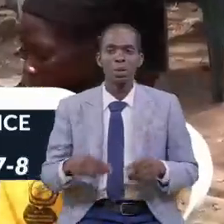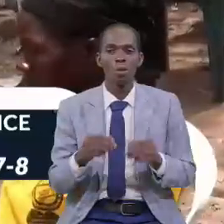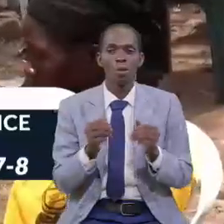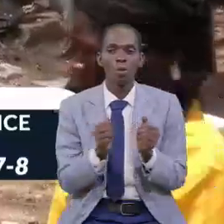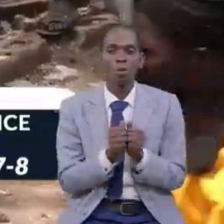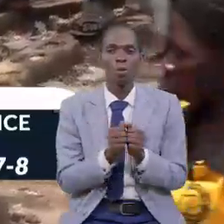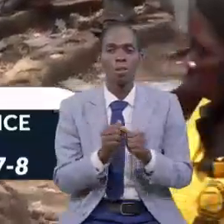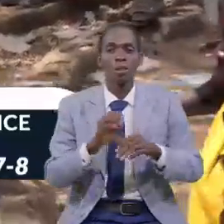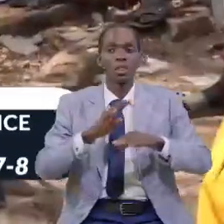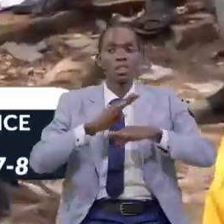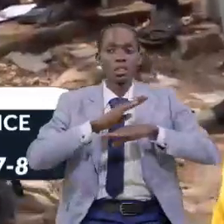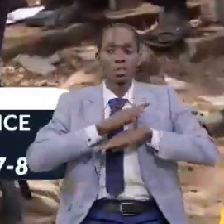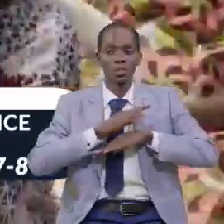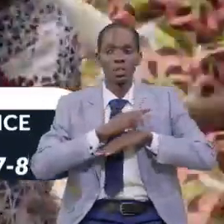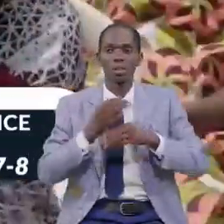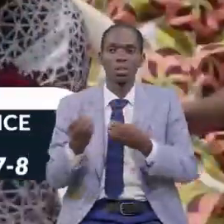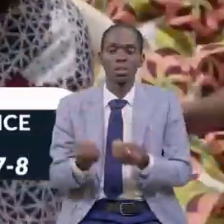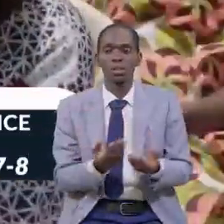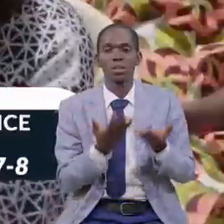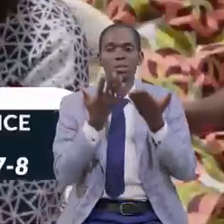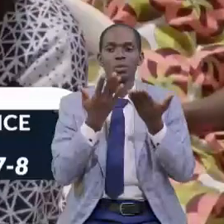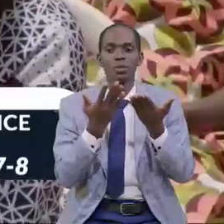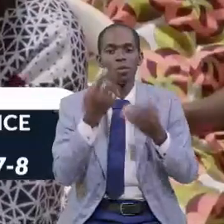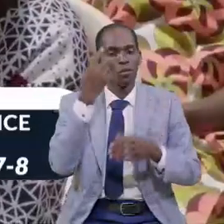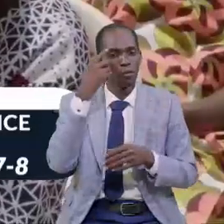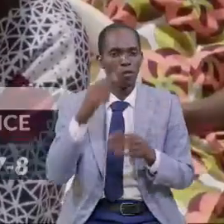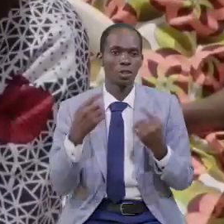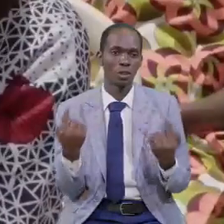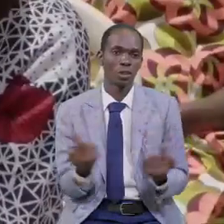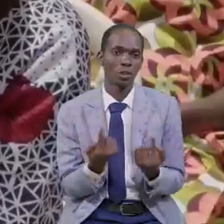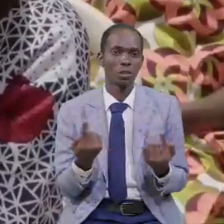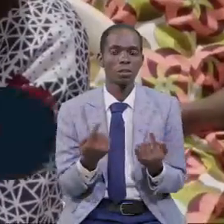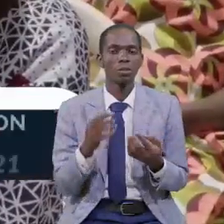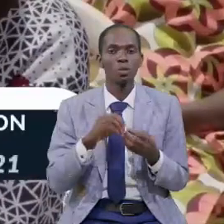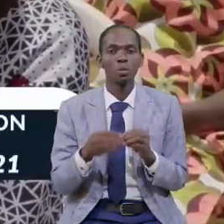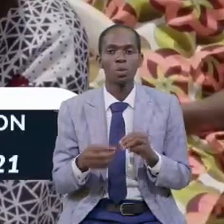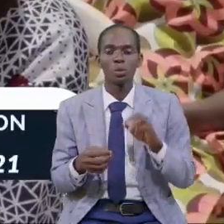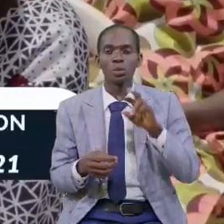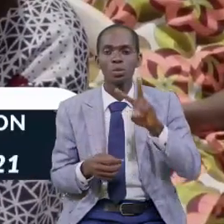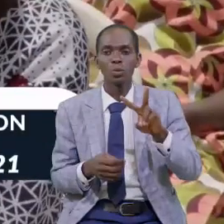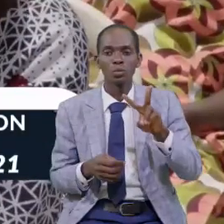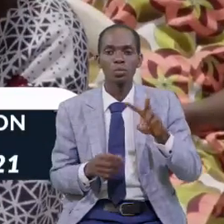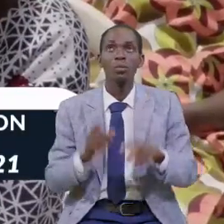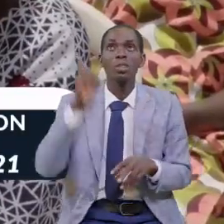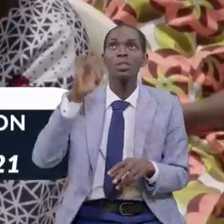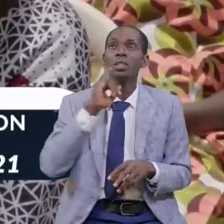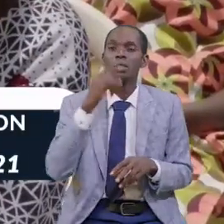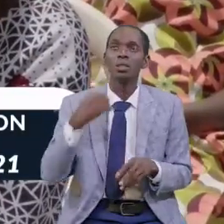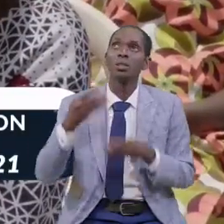satisfactory sacrifice for sin. Number two, he is the mediator,